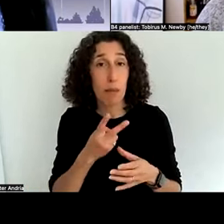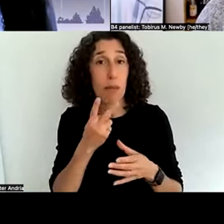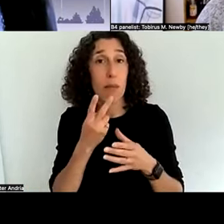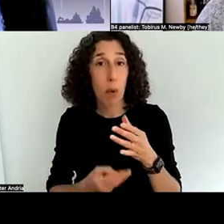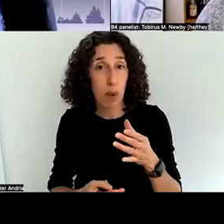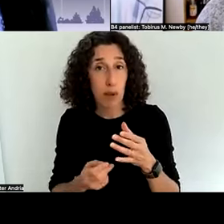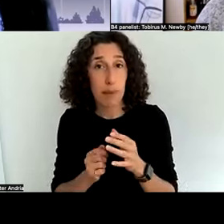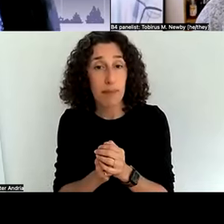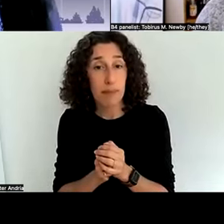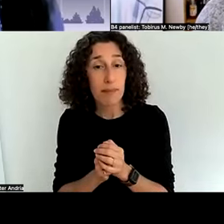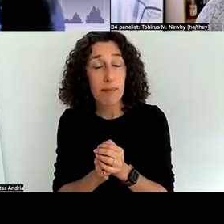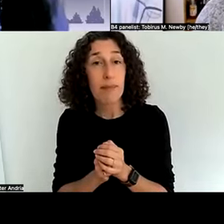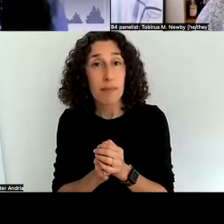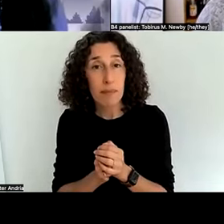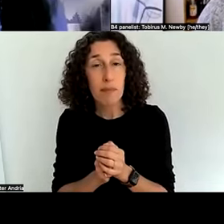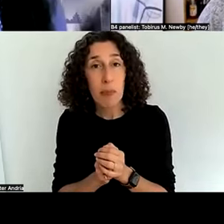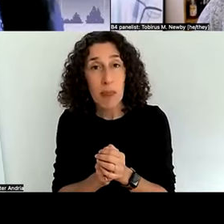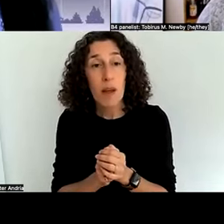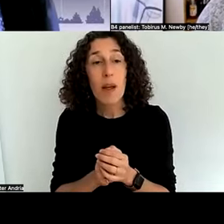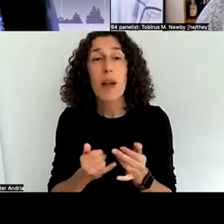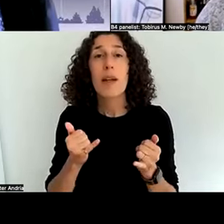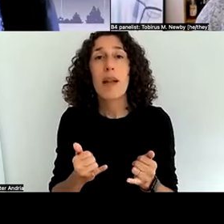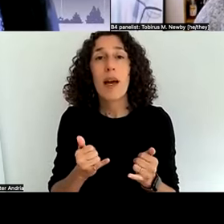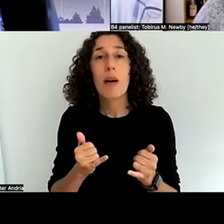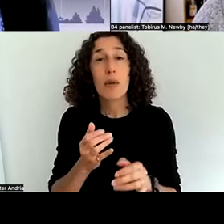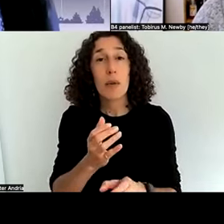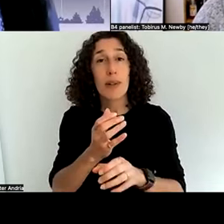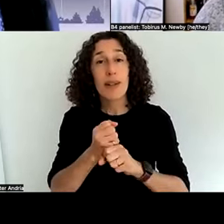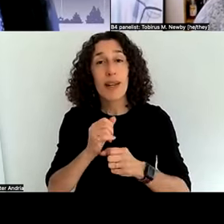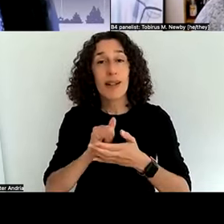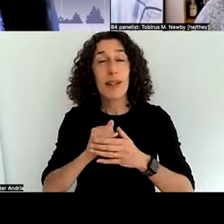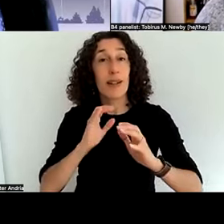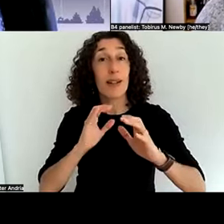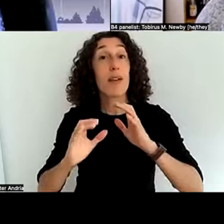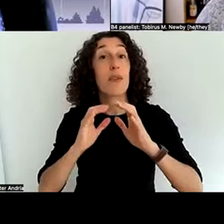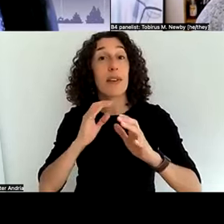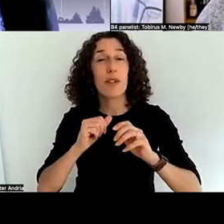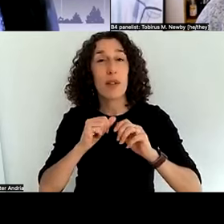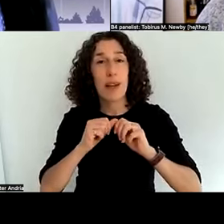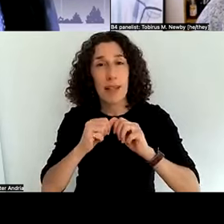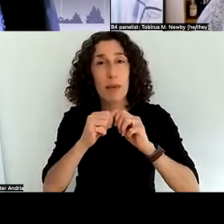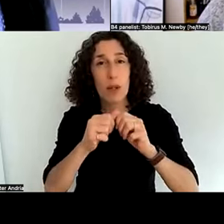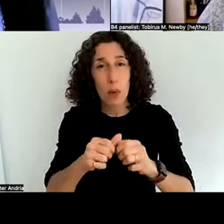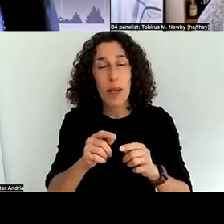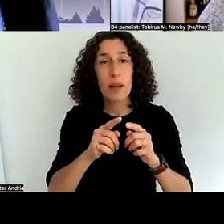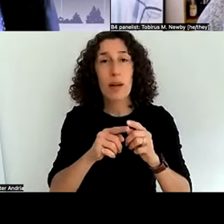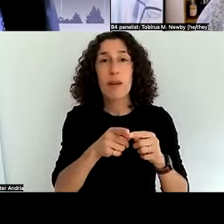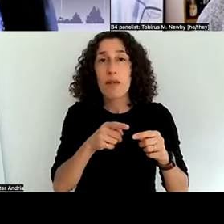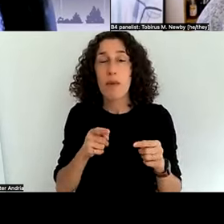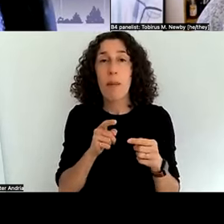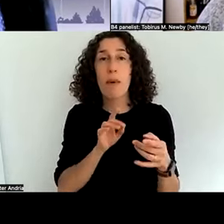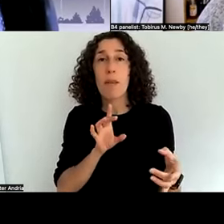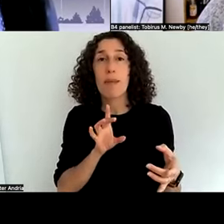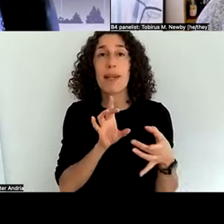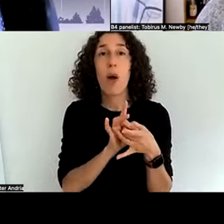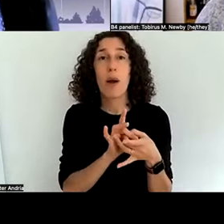this context of building belonging, and as we move towards thinking about thriving, I would love